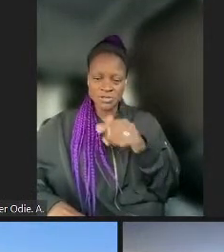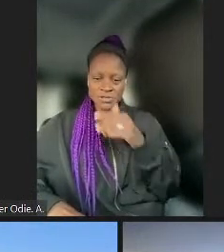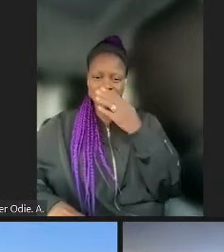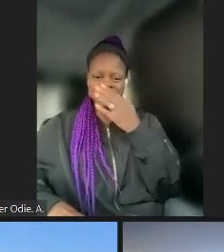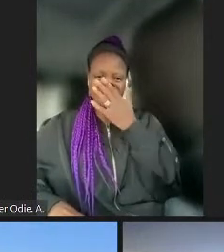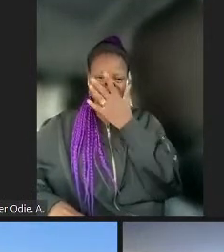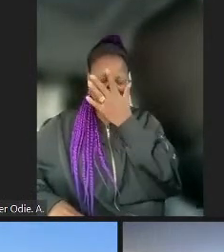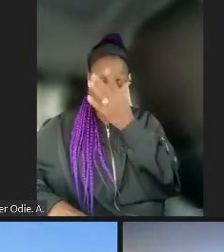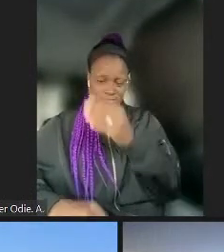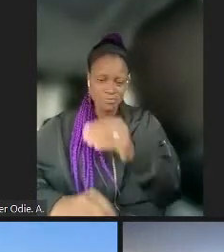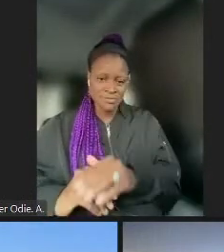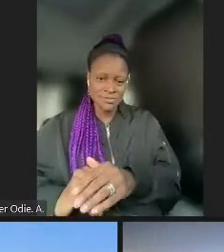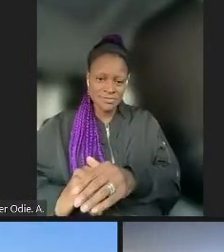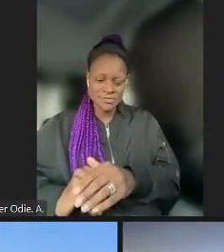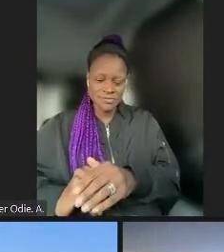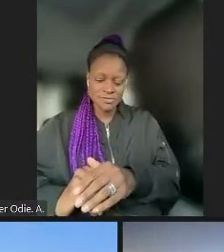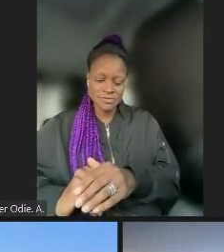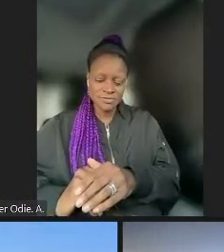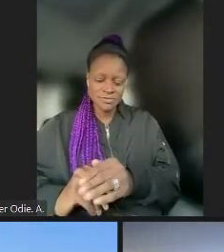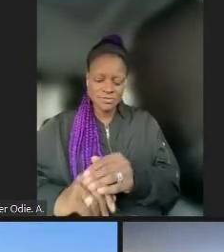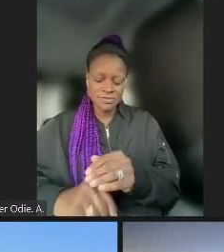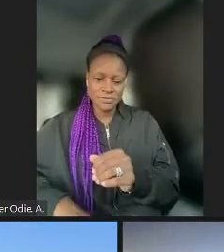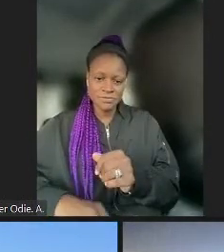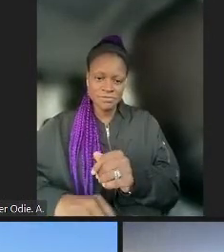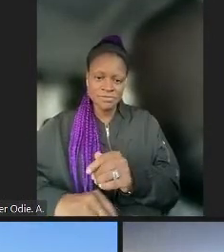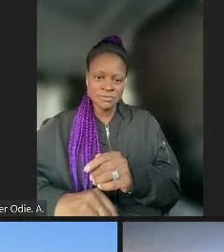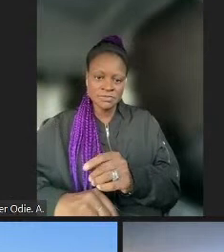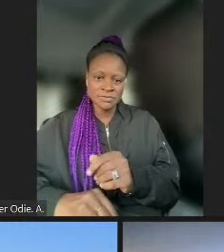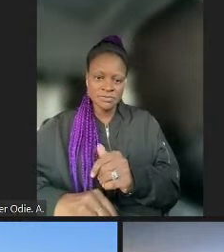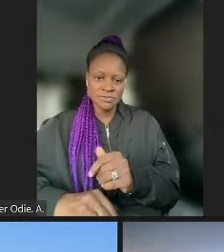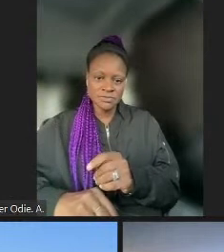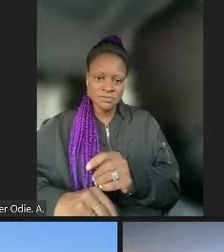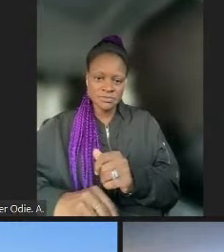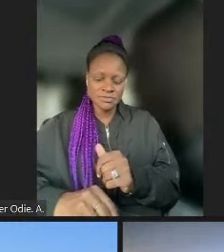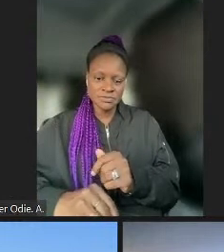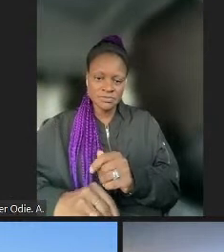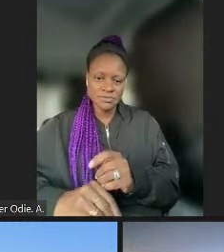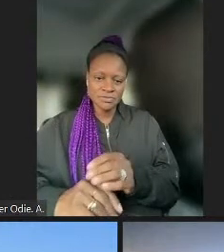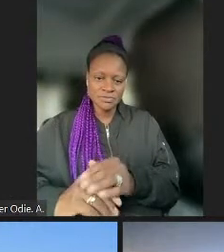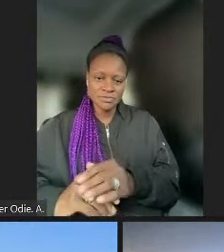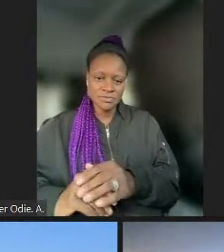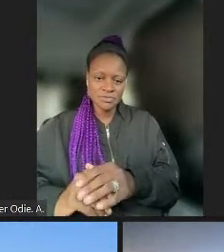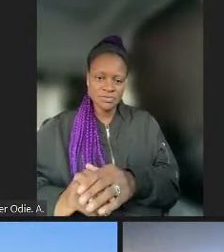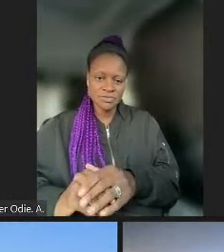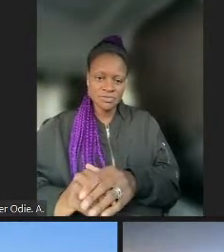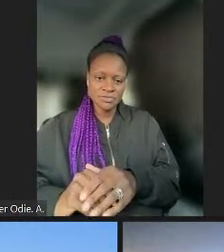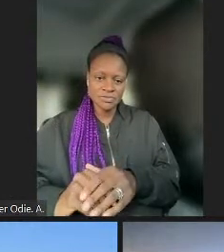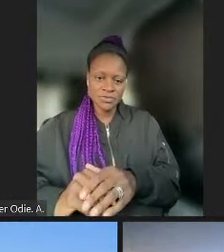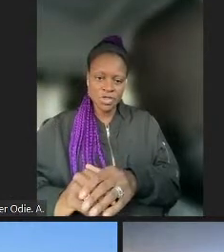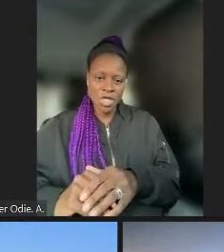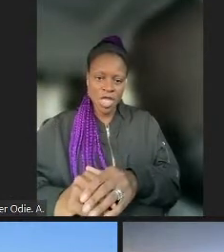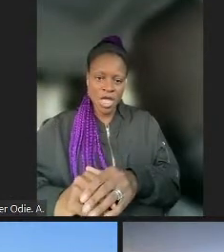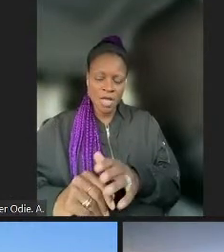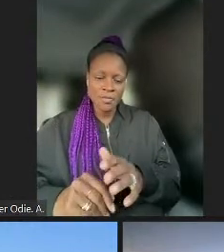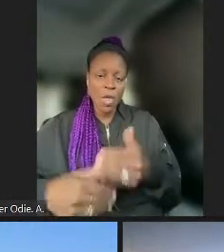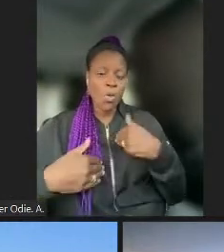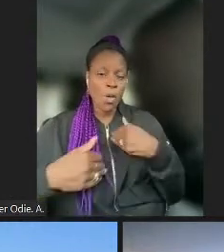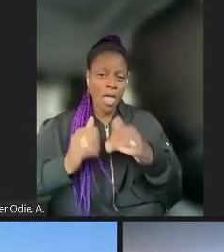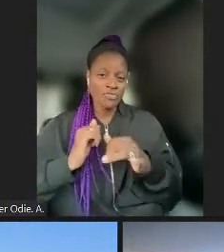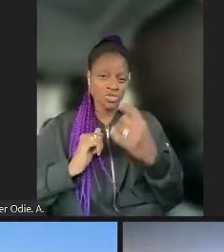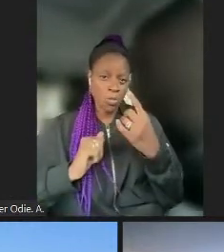one of our viewers who is not what I would say is a fan of our vaccines by virtue of their question,